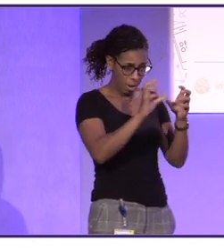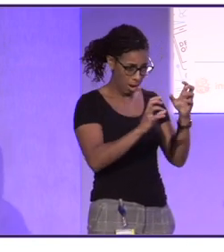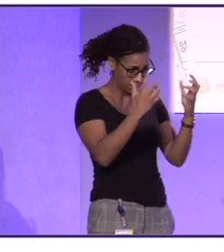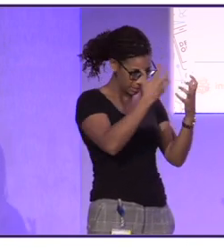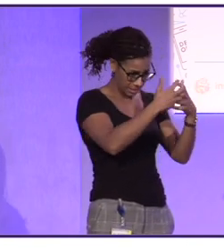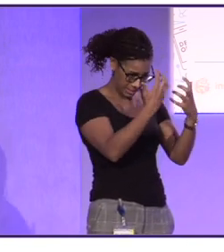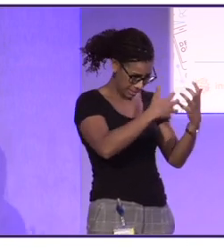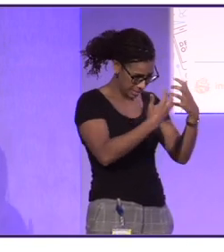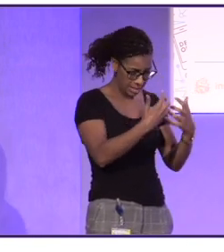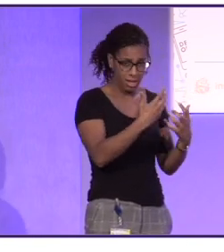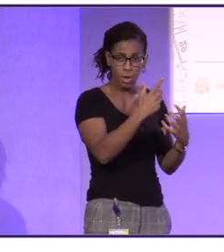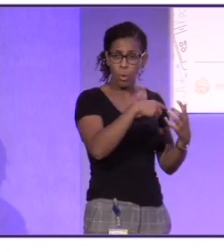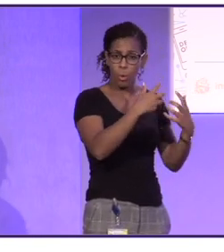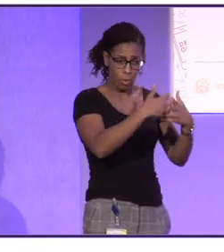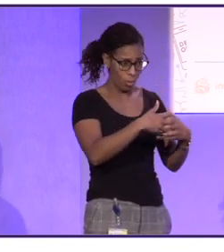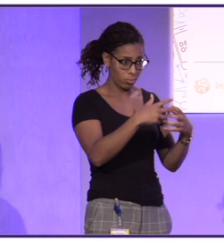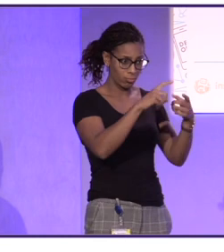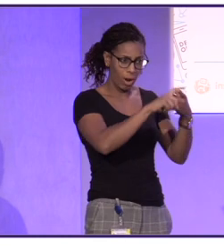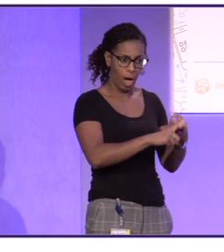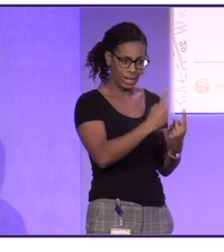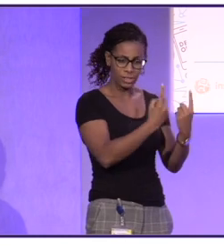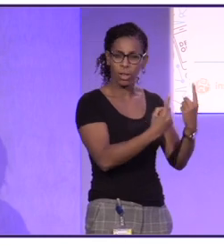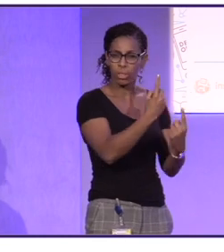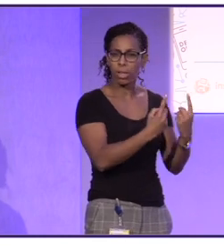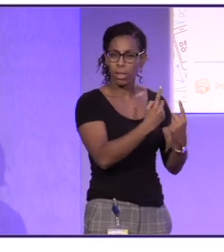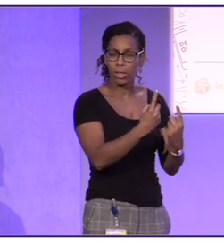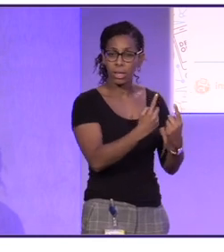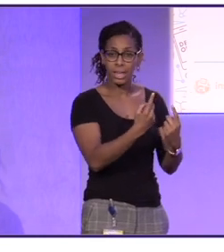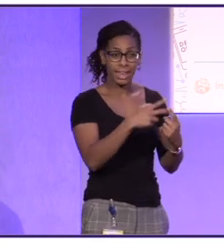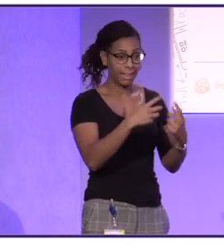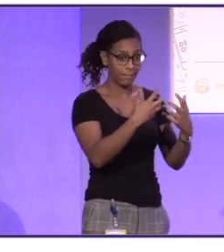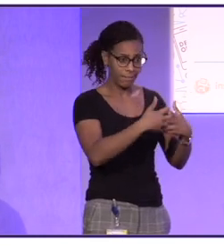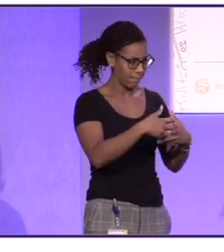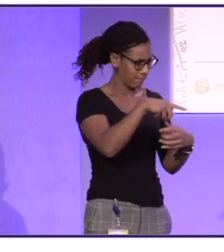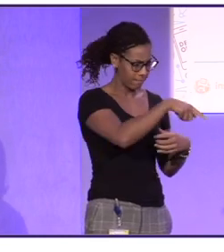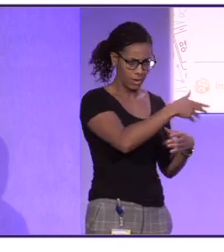rely on each other very, very strictly, and if one of them doesn't work